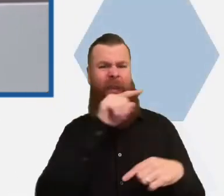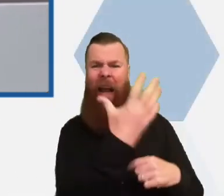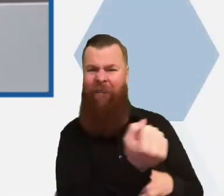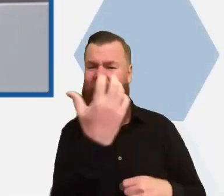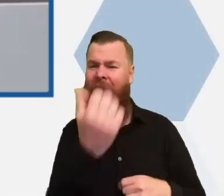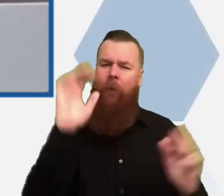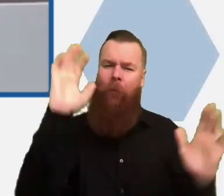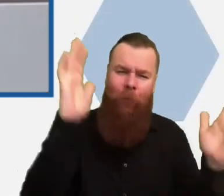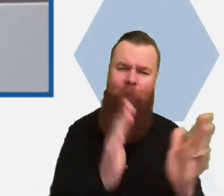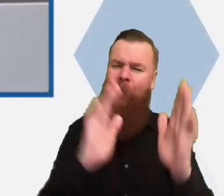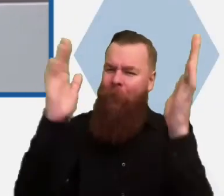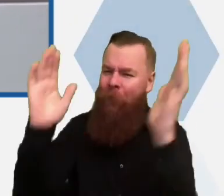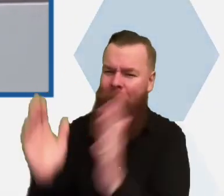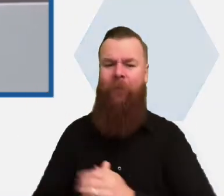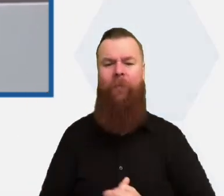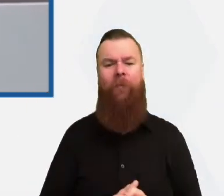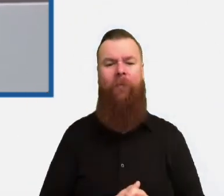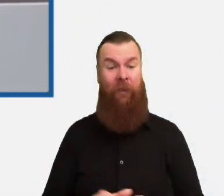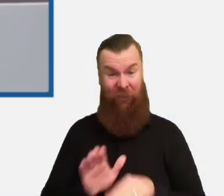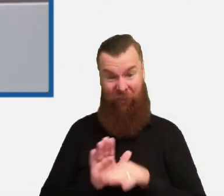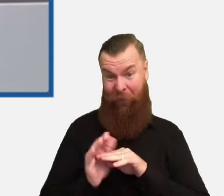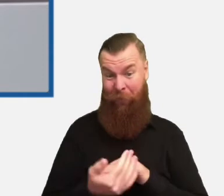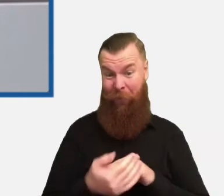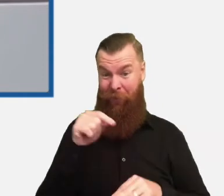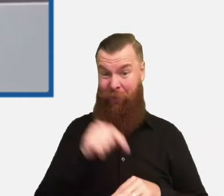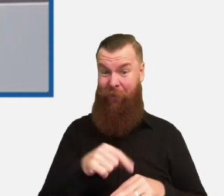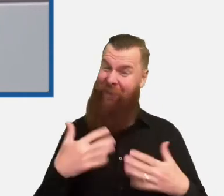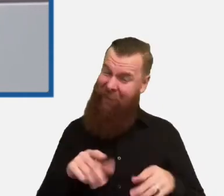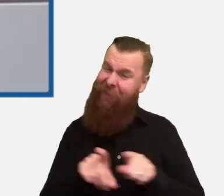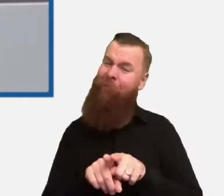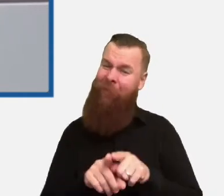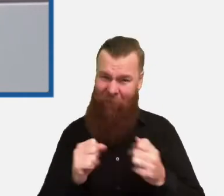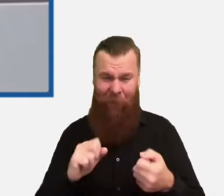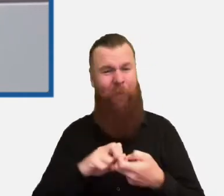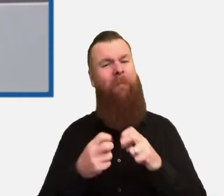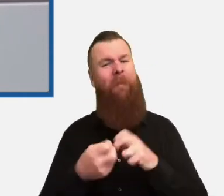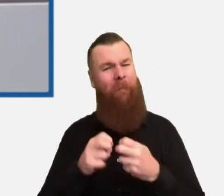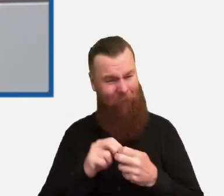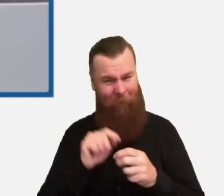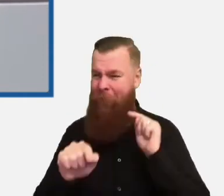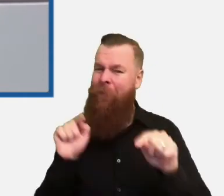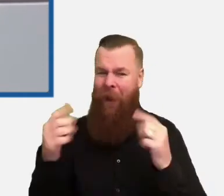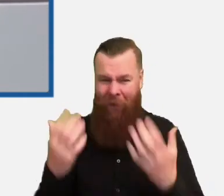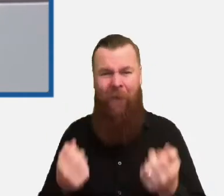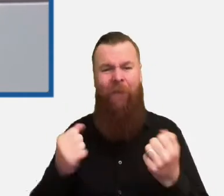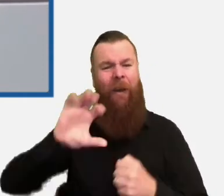challenges to the rest of the world, but as a small island state, our challenges have been more in keeping with that